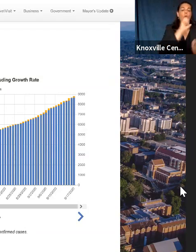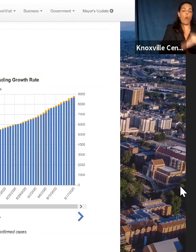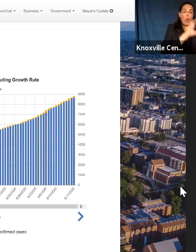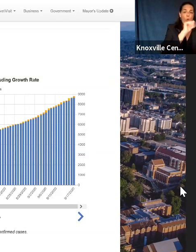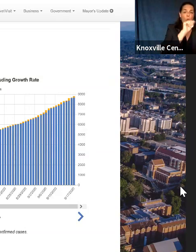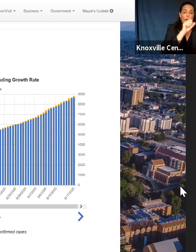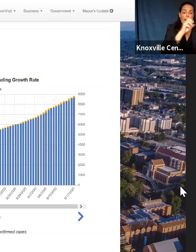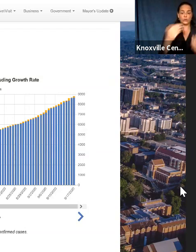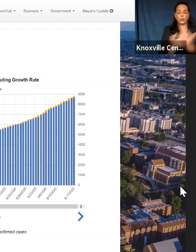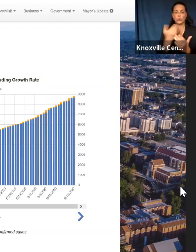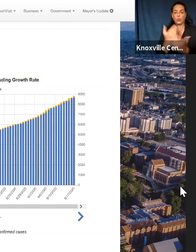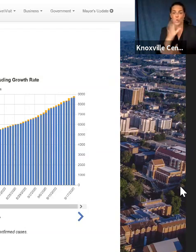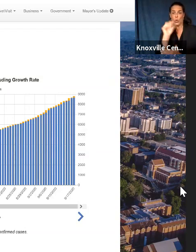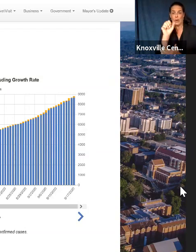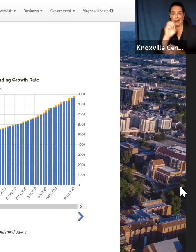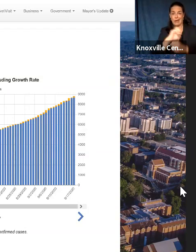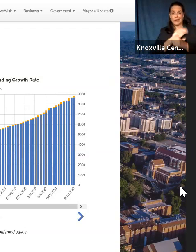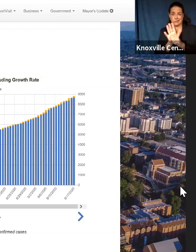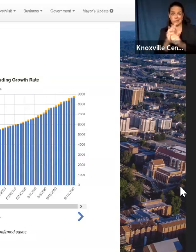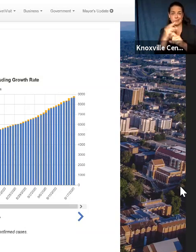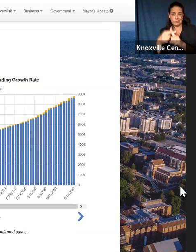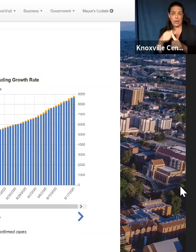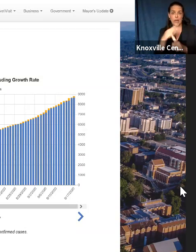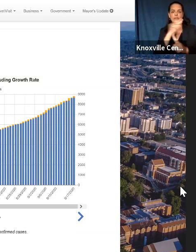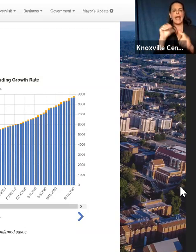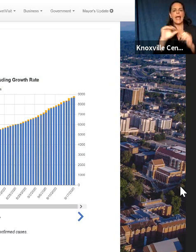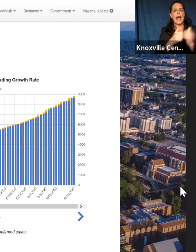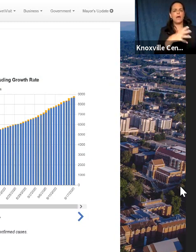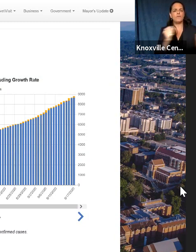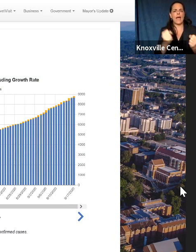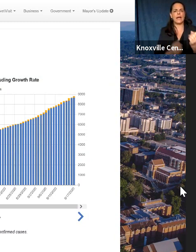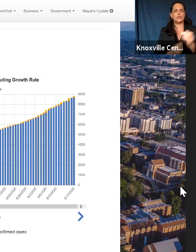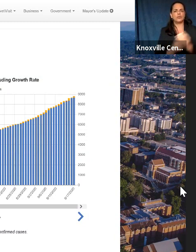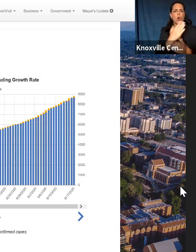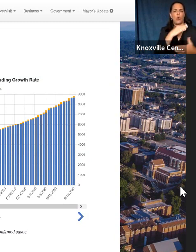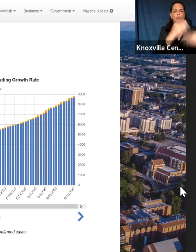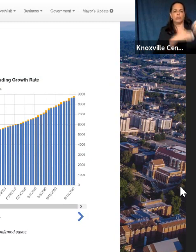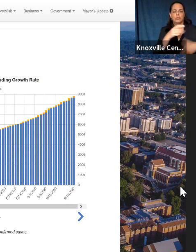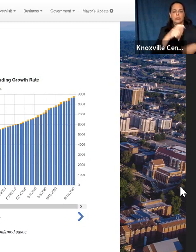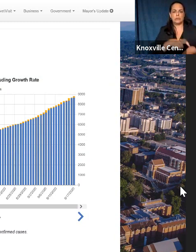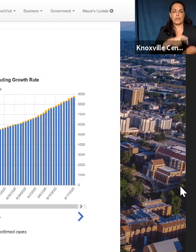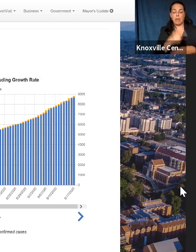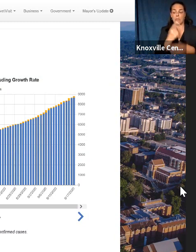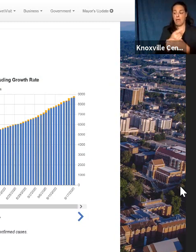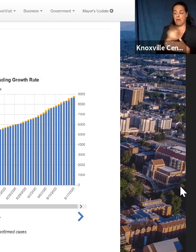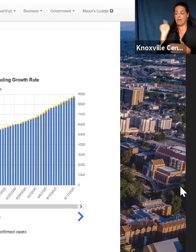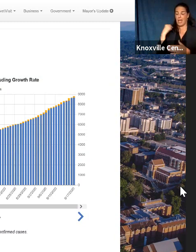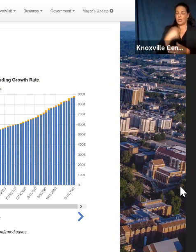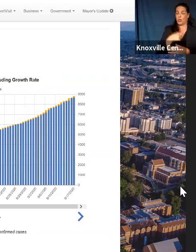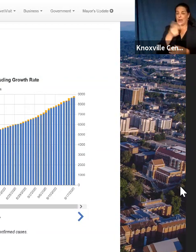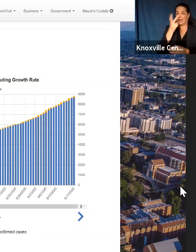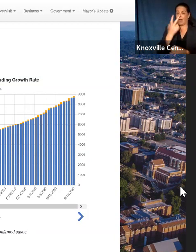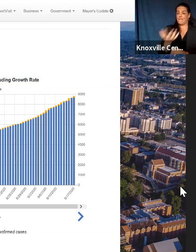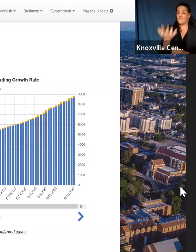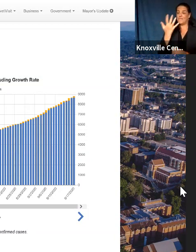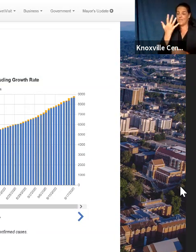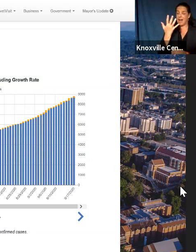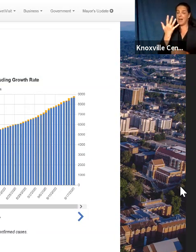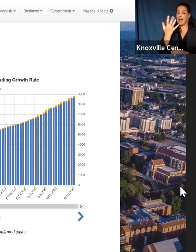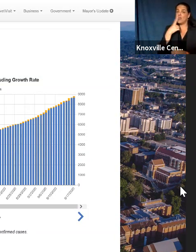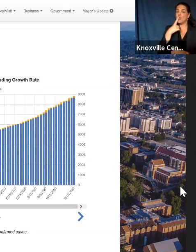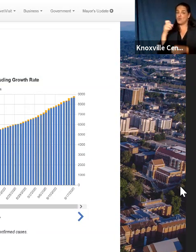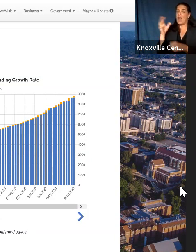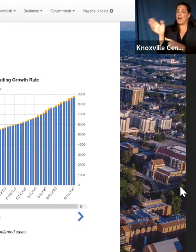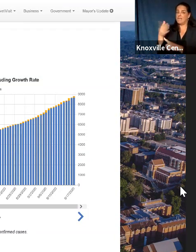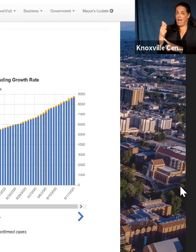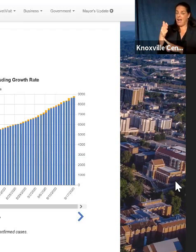over time. Last week, we saw 5 consecutive red flags. This week, we have seen 2 red flags. All of this